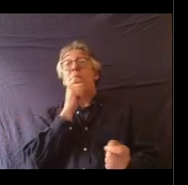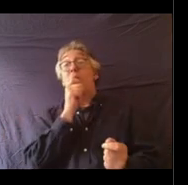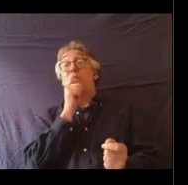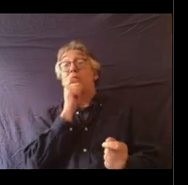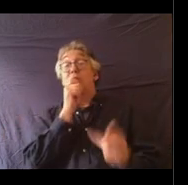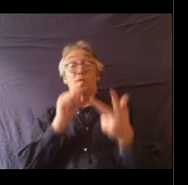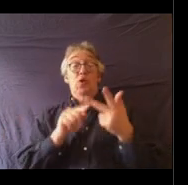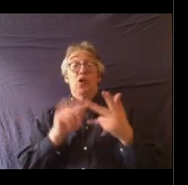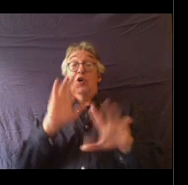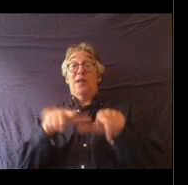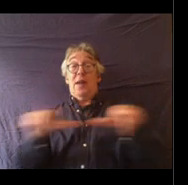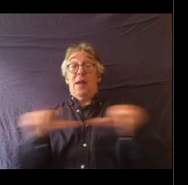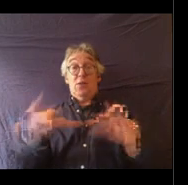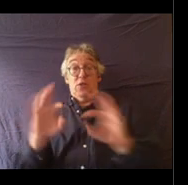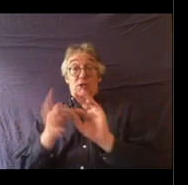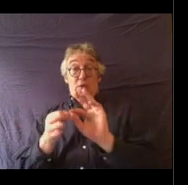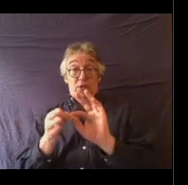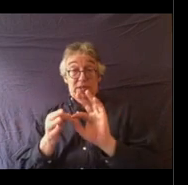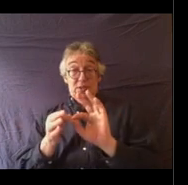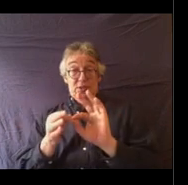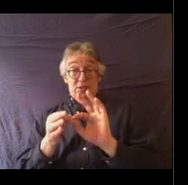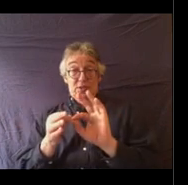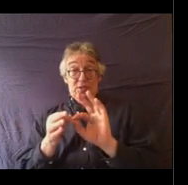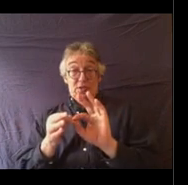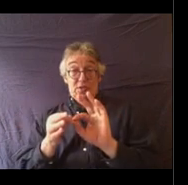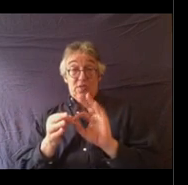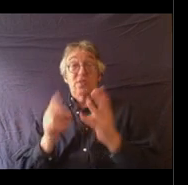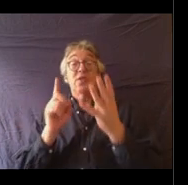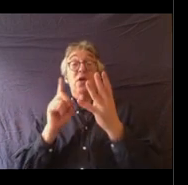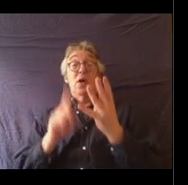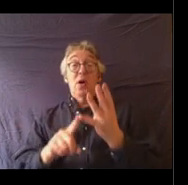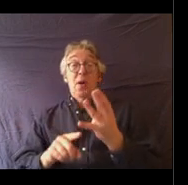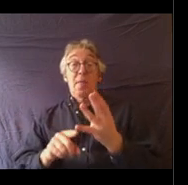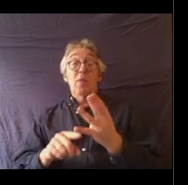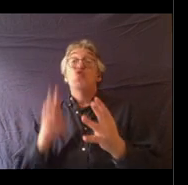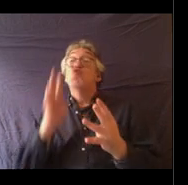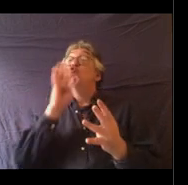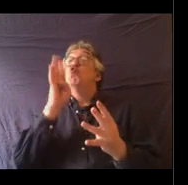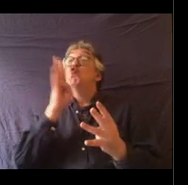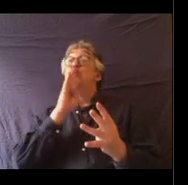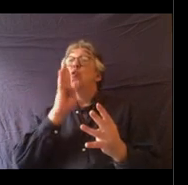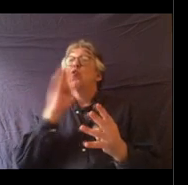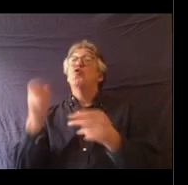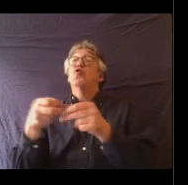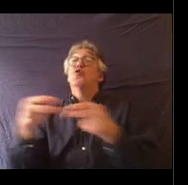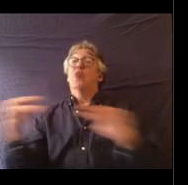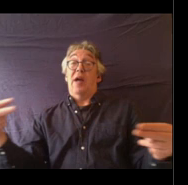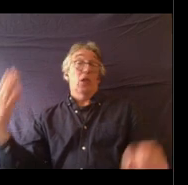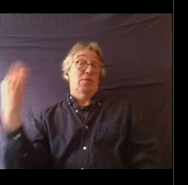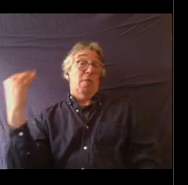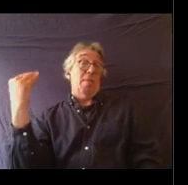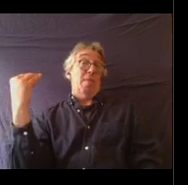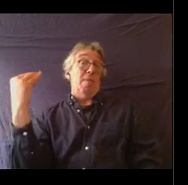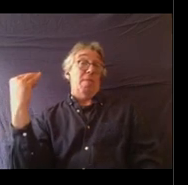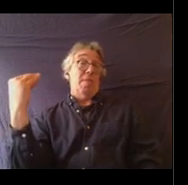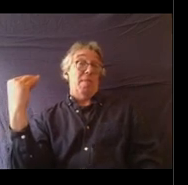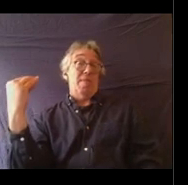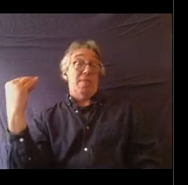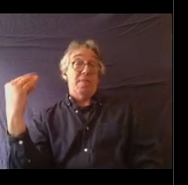language interpretation, and spoken subtitles. So to develop this article and to ensure that